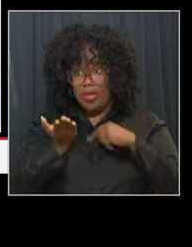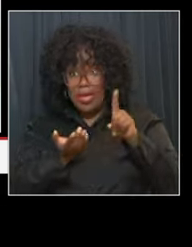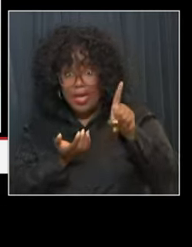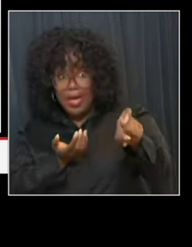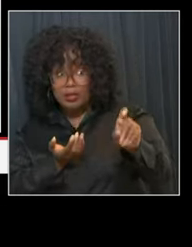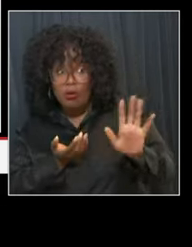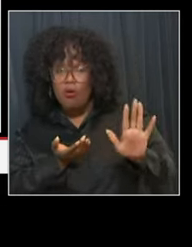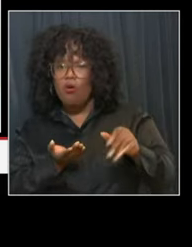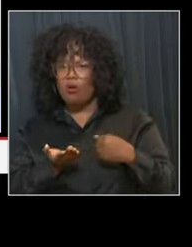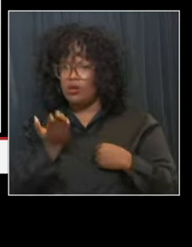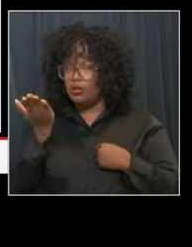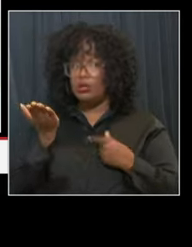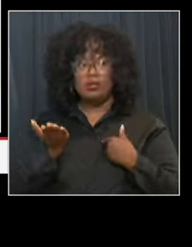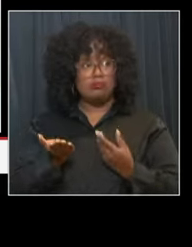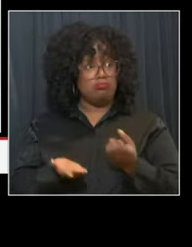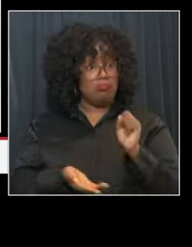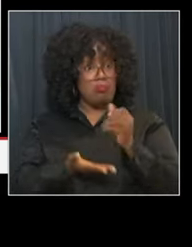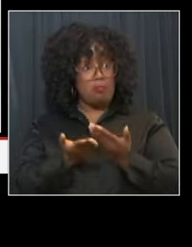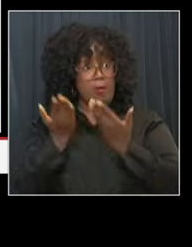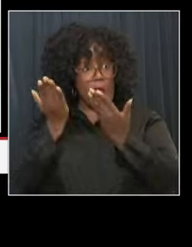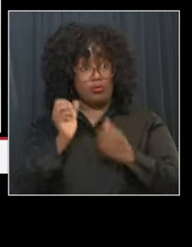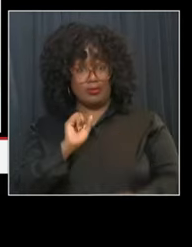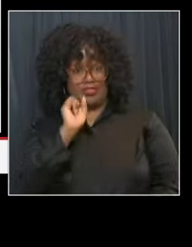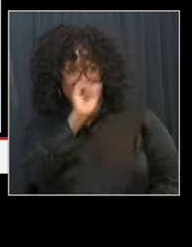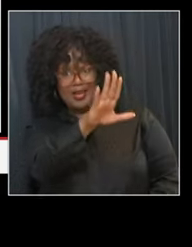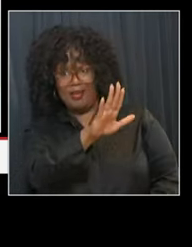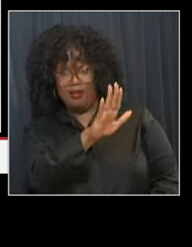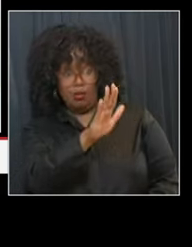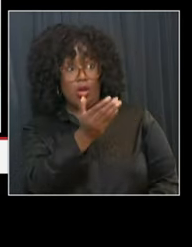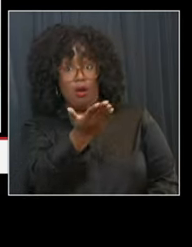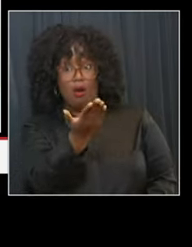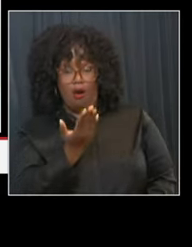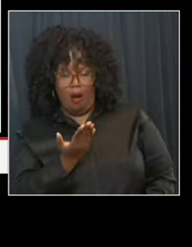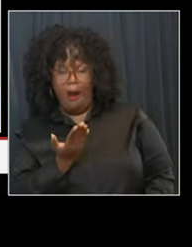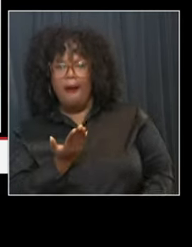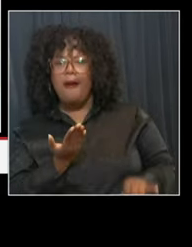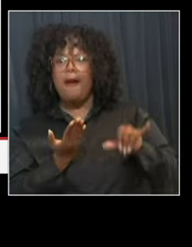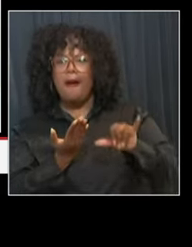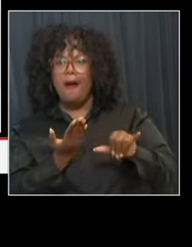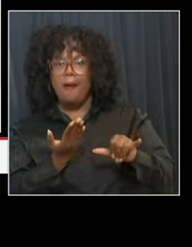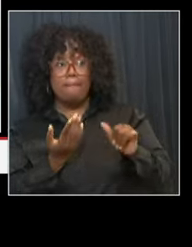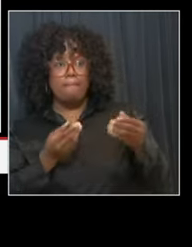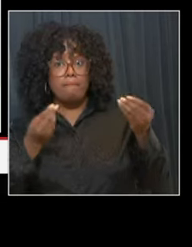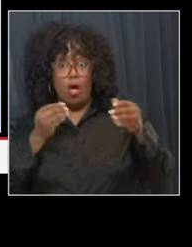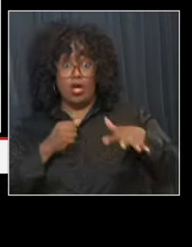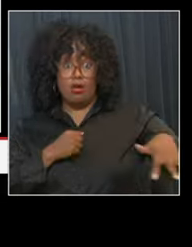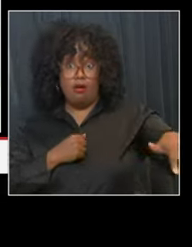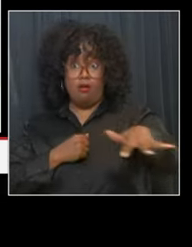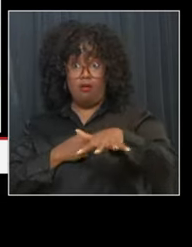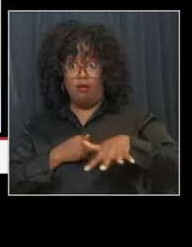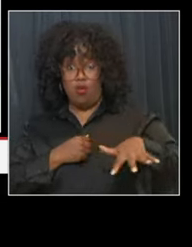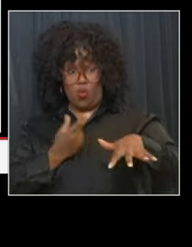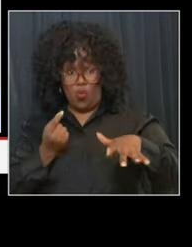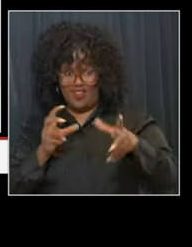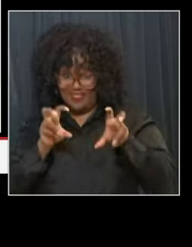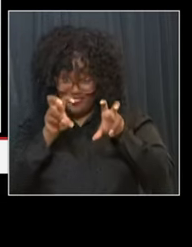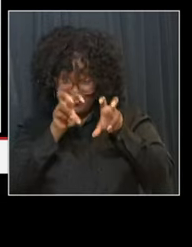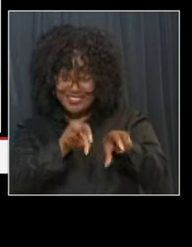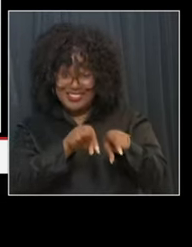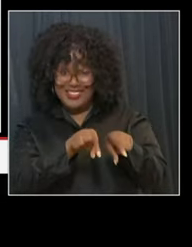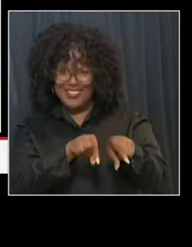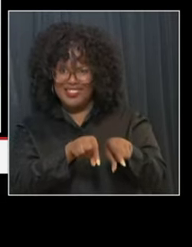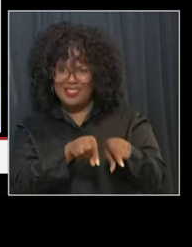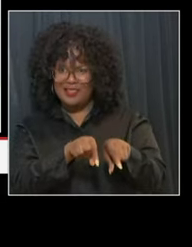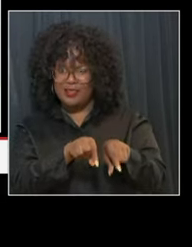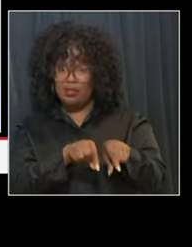suggested that there is an appetite in the private market from a financing standpoint to be able to take on the significant cost needed